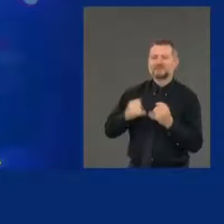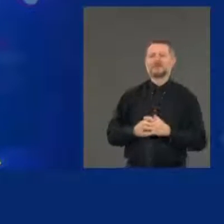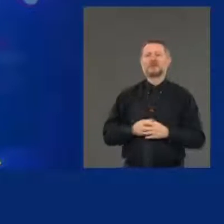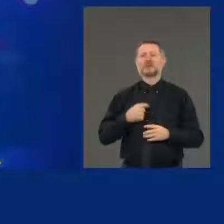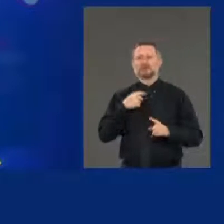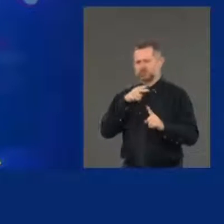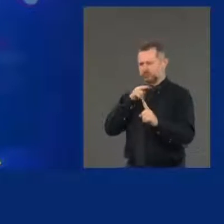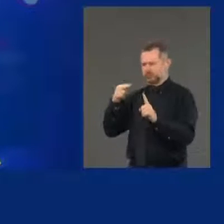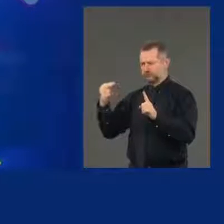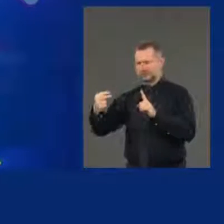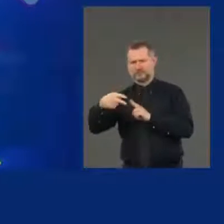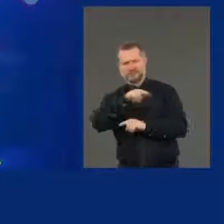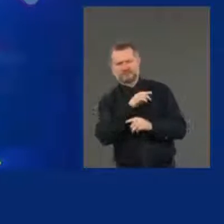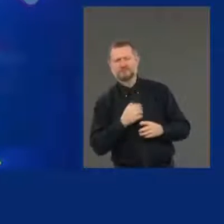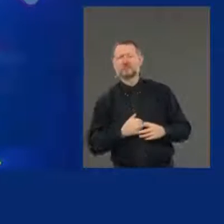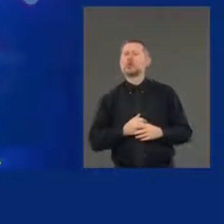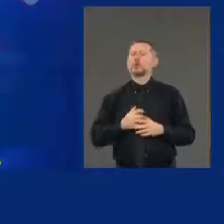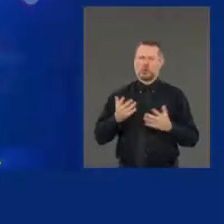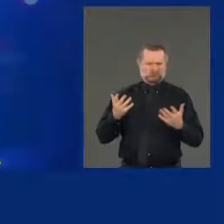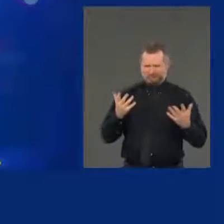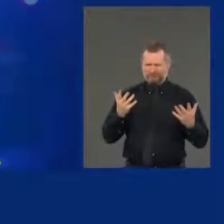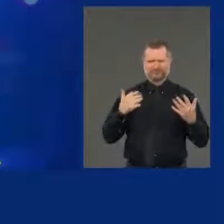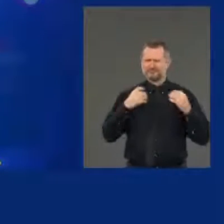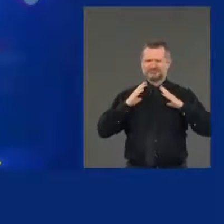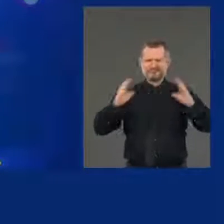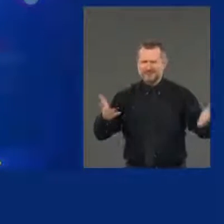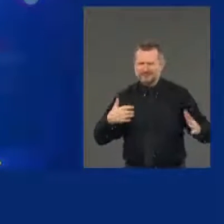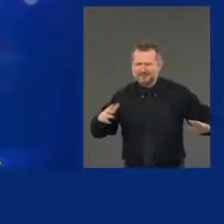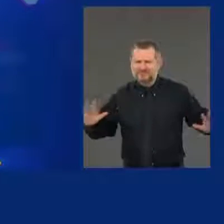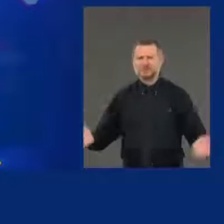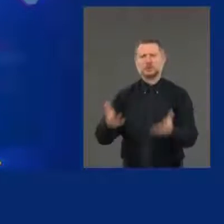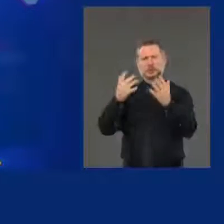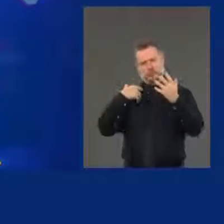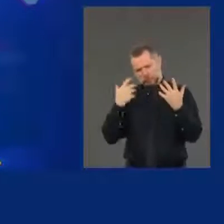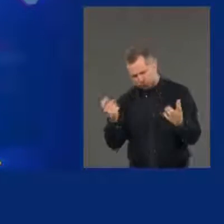Fine. Make the police department work for you.